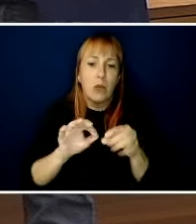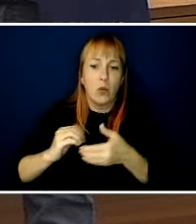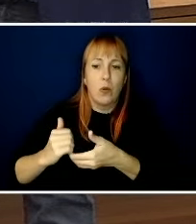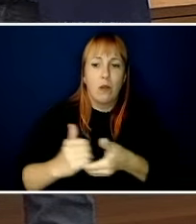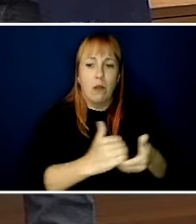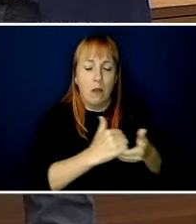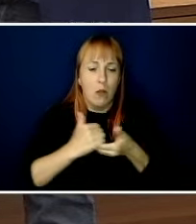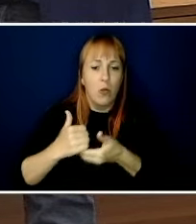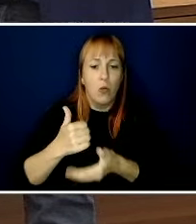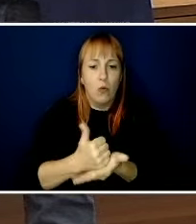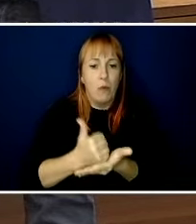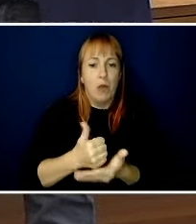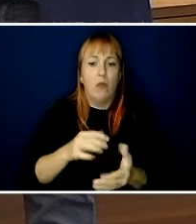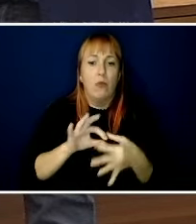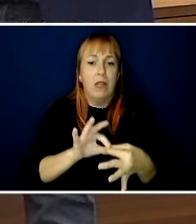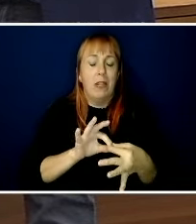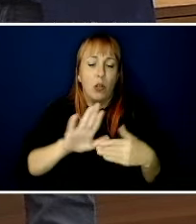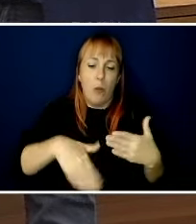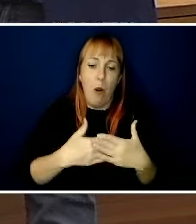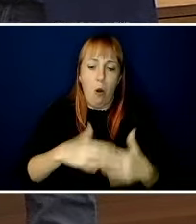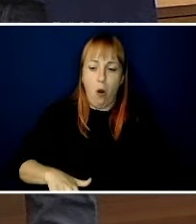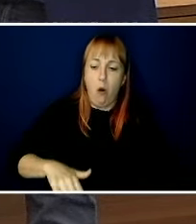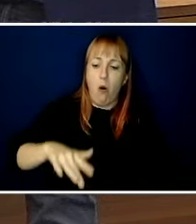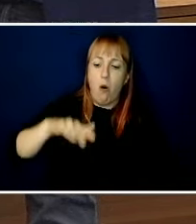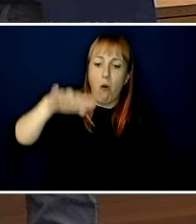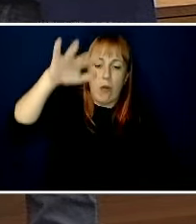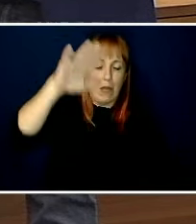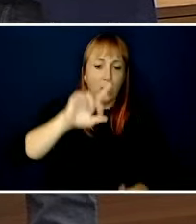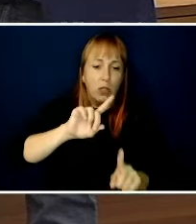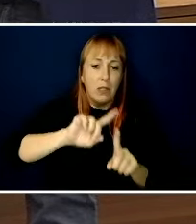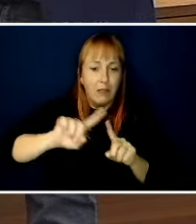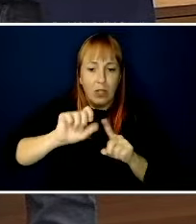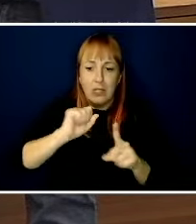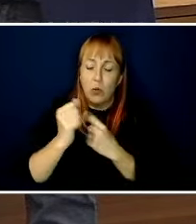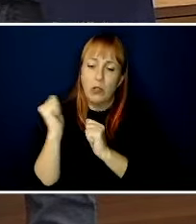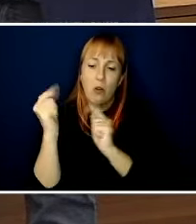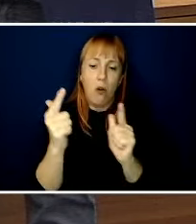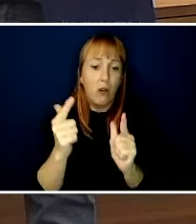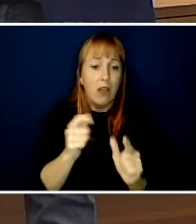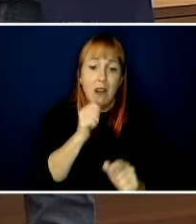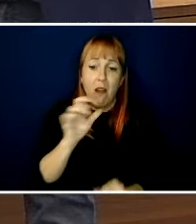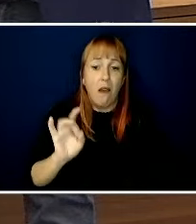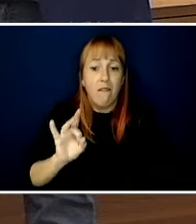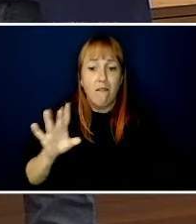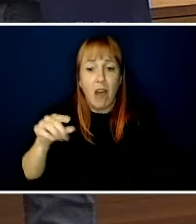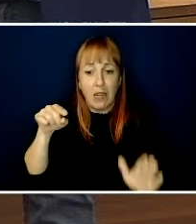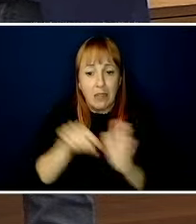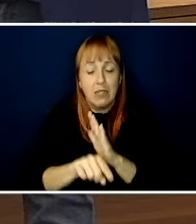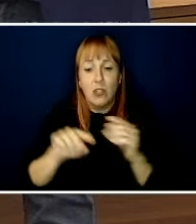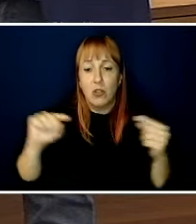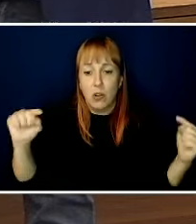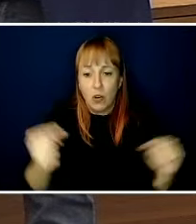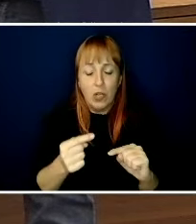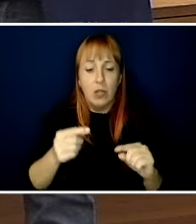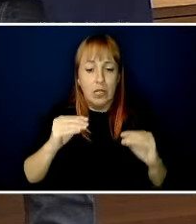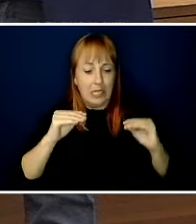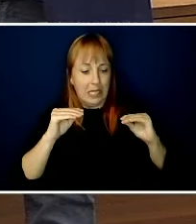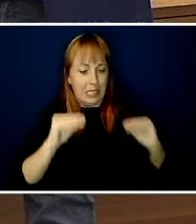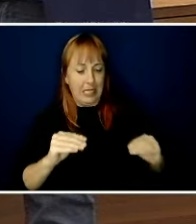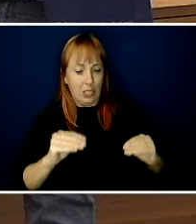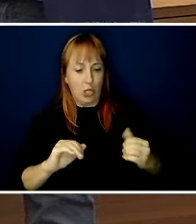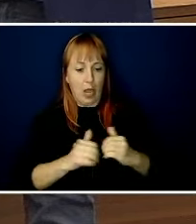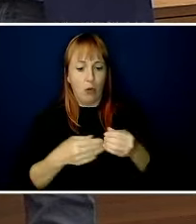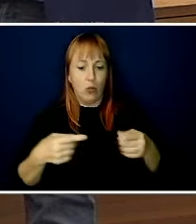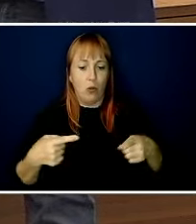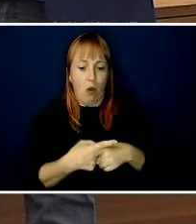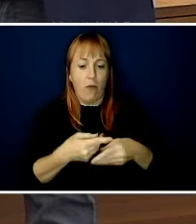in all circumstances, and whereas the principle of nonviolent resolution of conflict must be taught to our children and practiced within